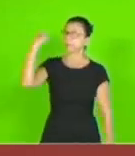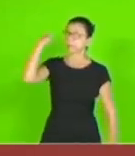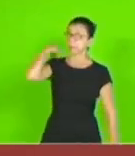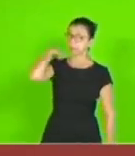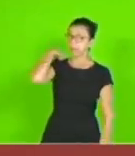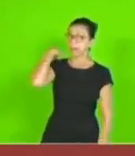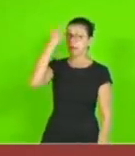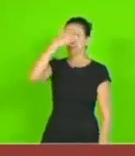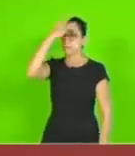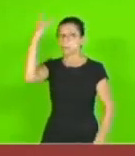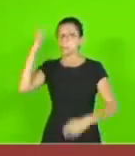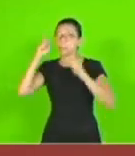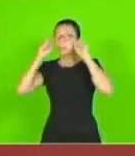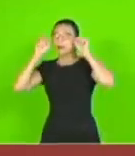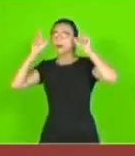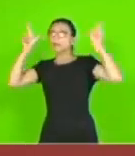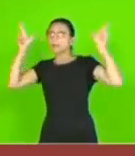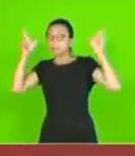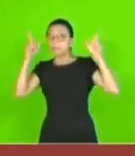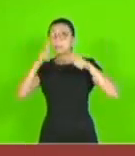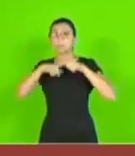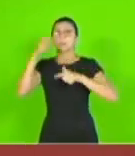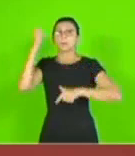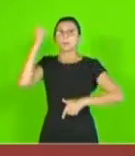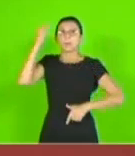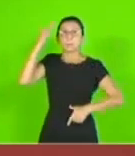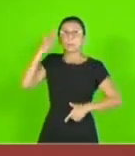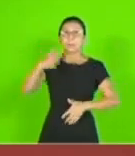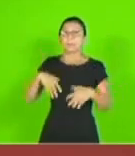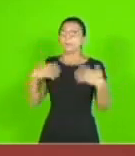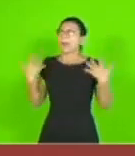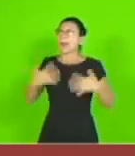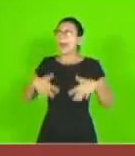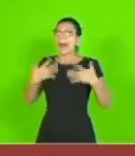And the people he was bringing in